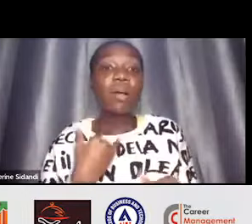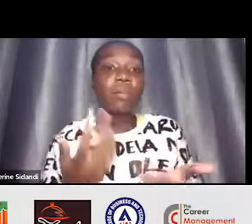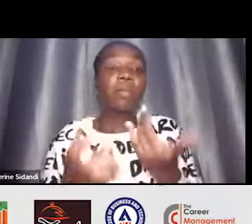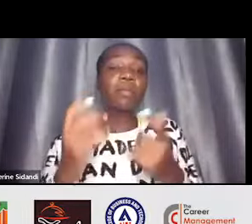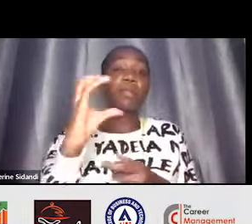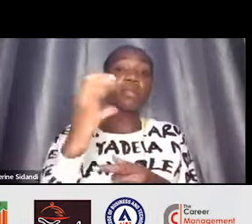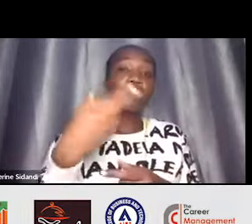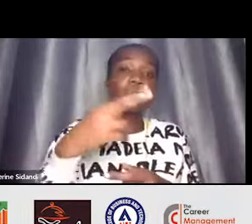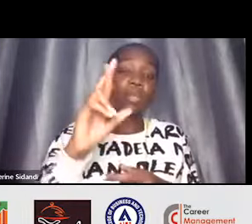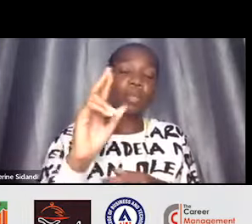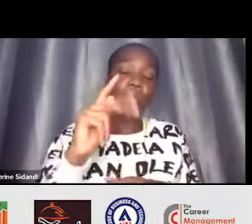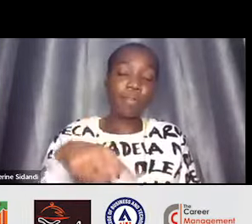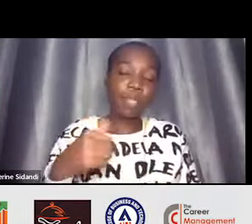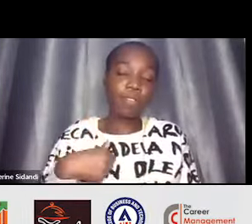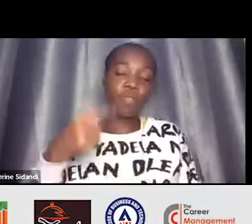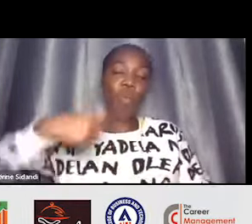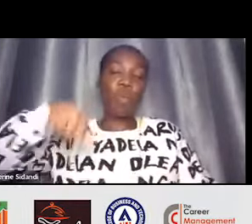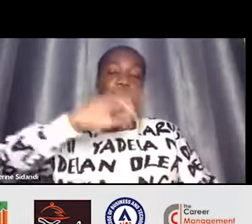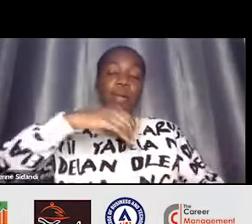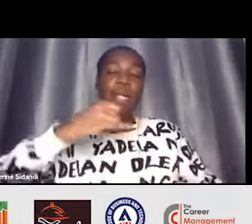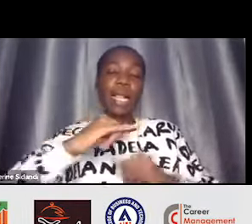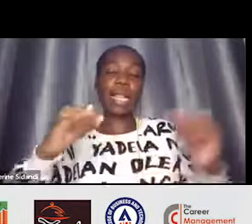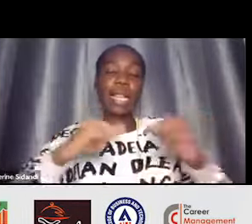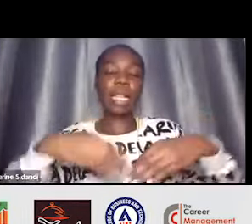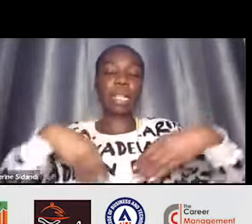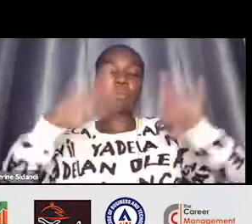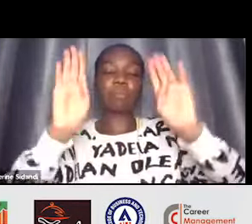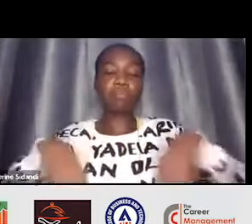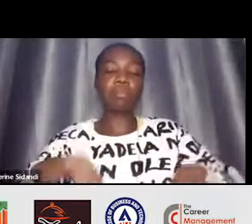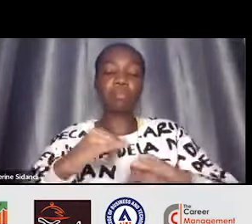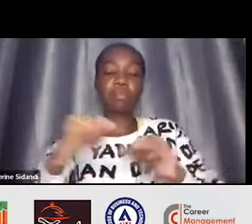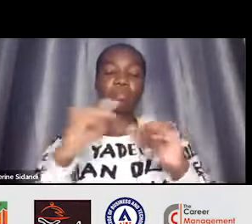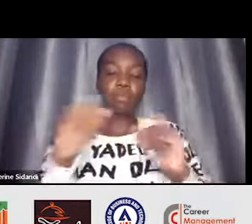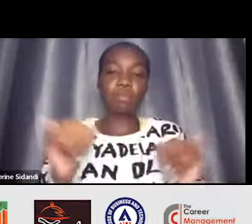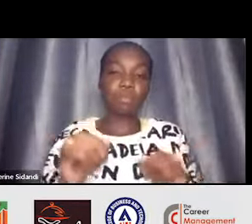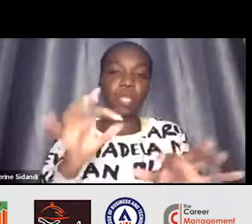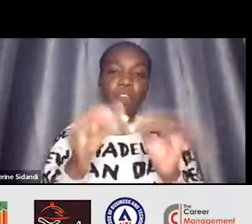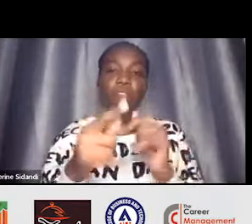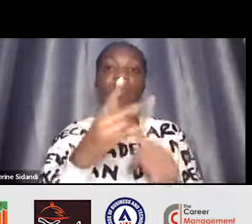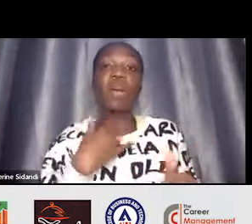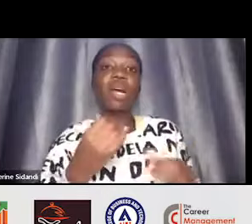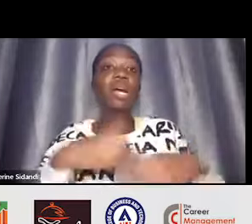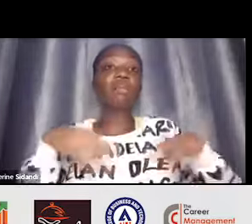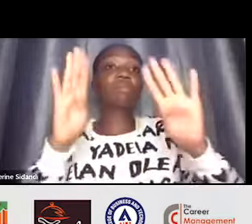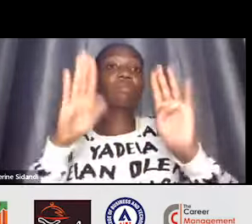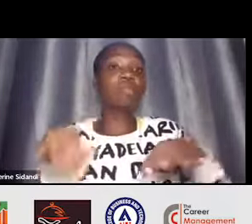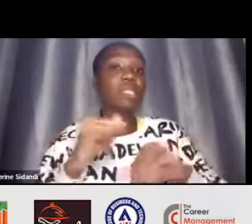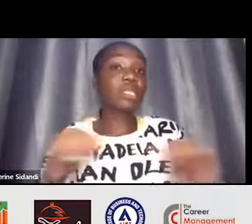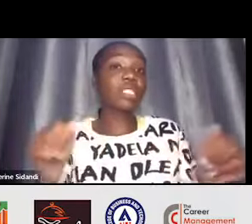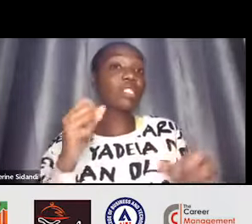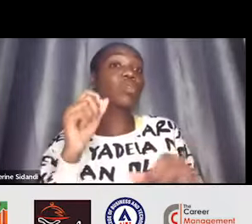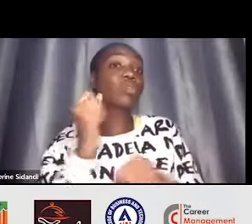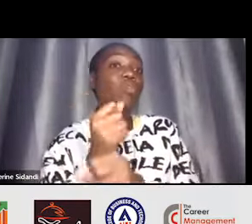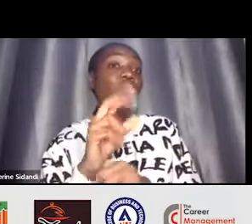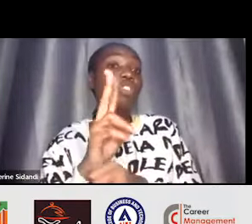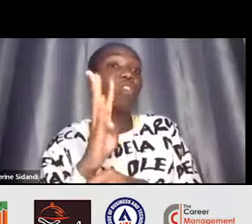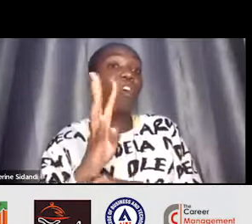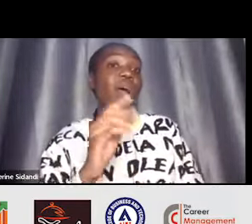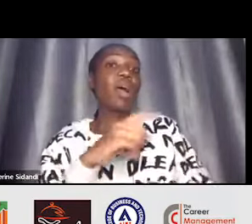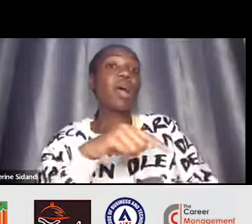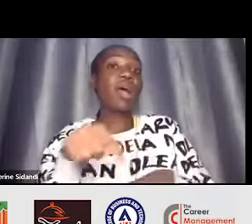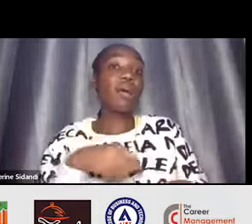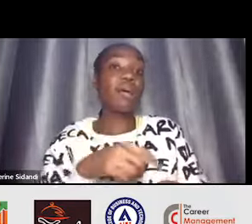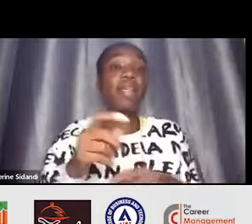have We Clean are carpet cleaners. If you need your carpet cleaned, they are your people. They do 24-hour delivery. And then we